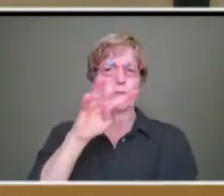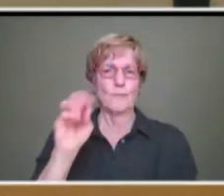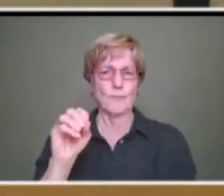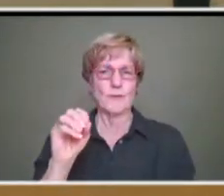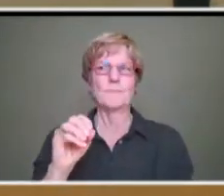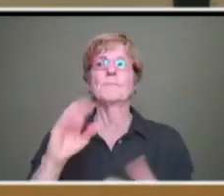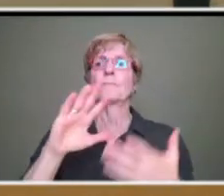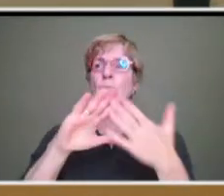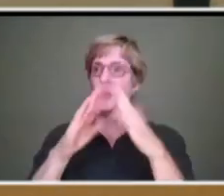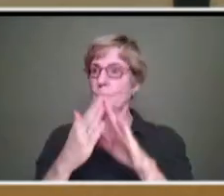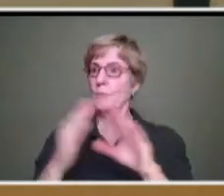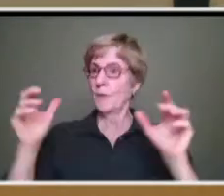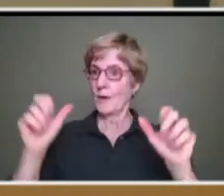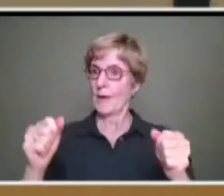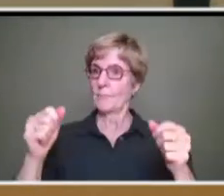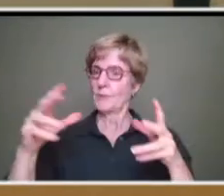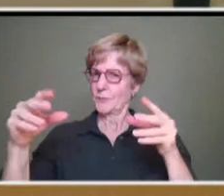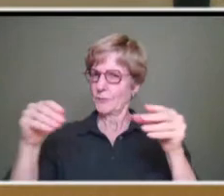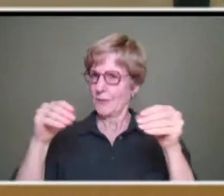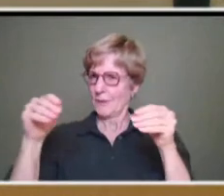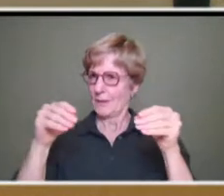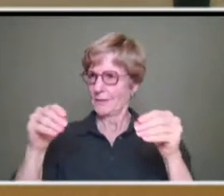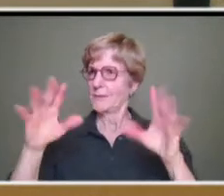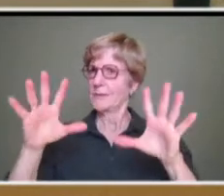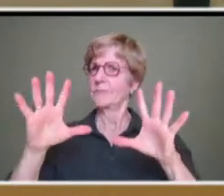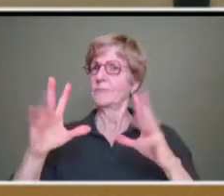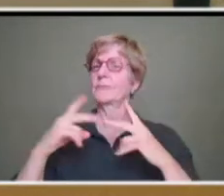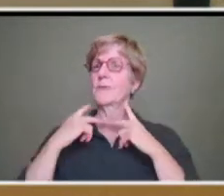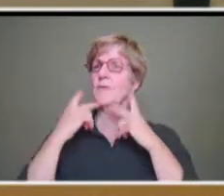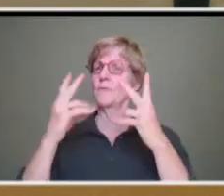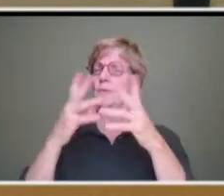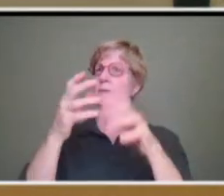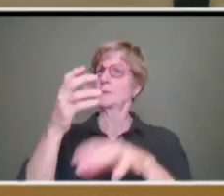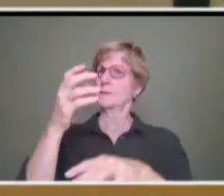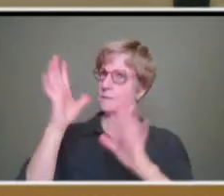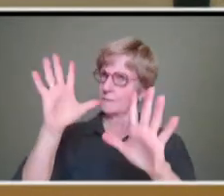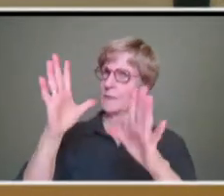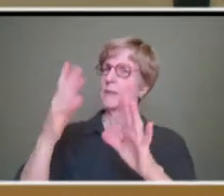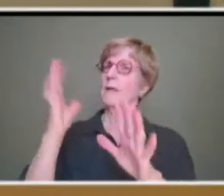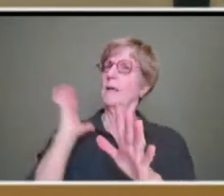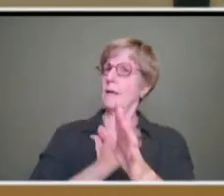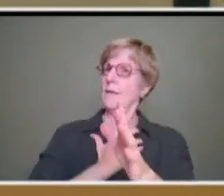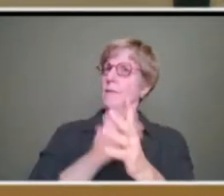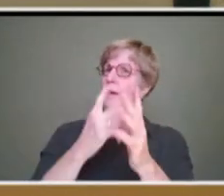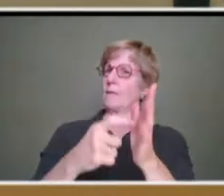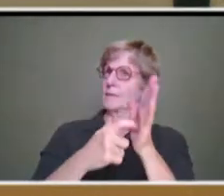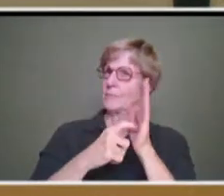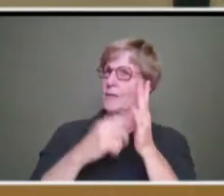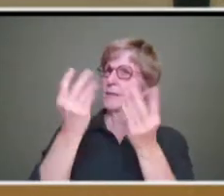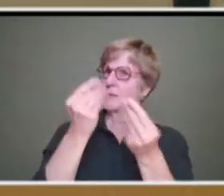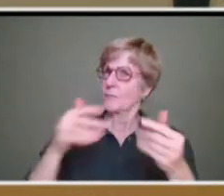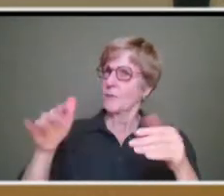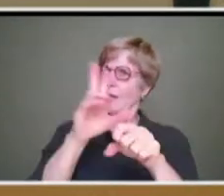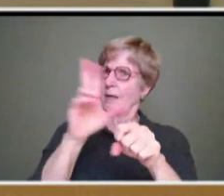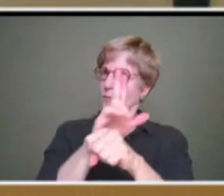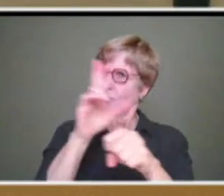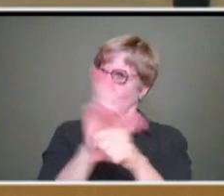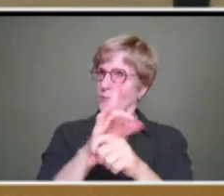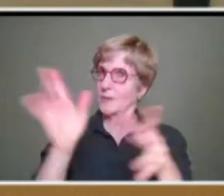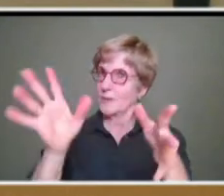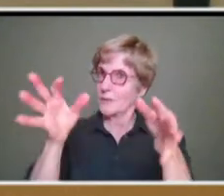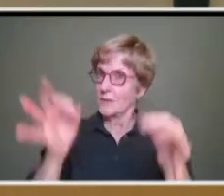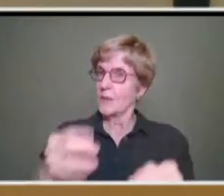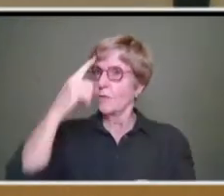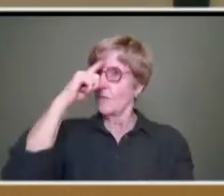communities are able to leverage their Collective voice to make sure that demands on land uses and decisions are for us